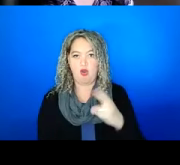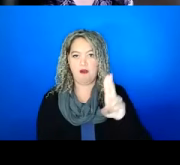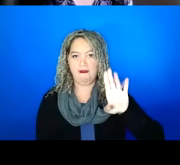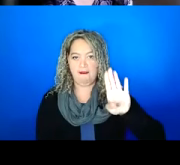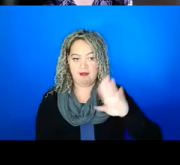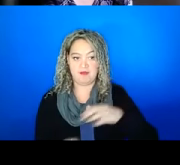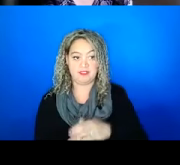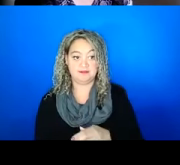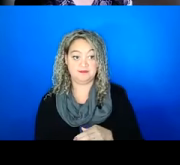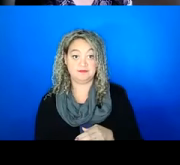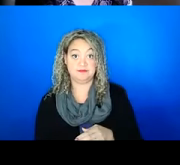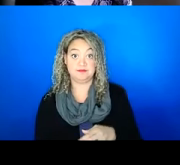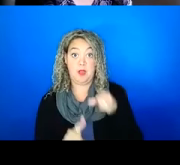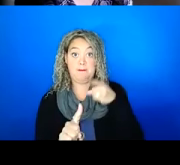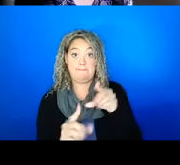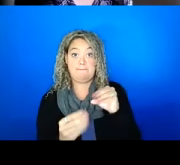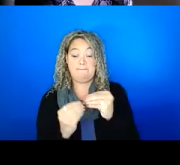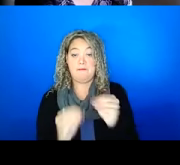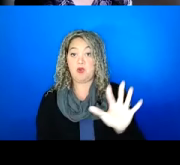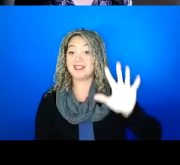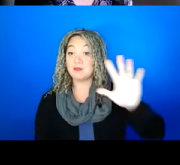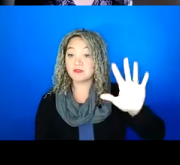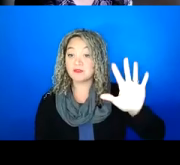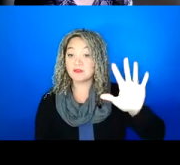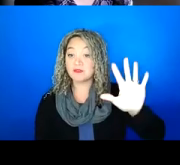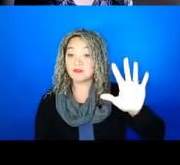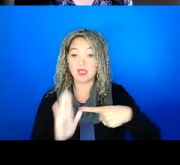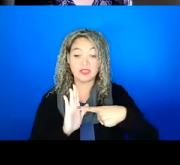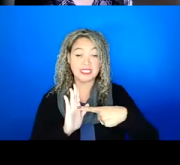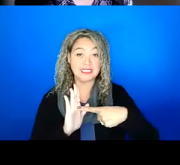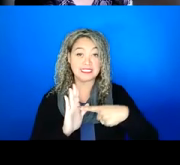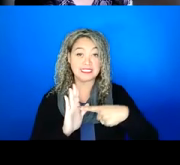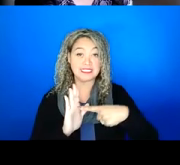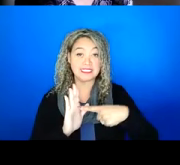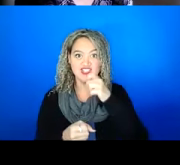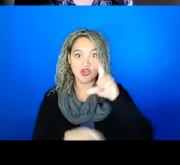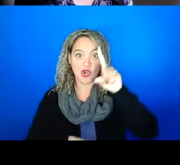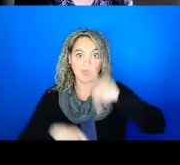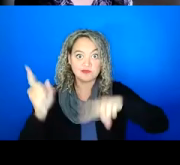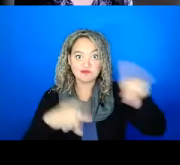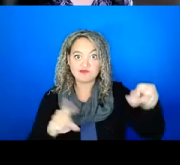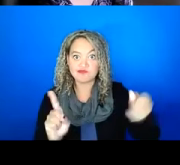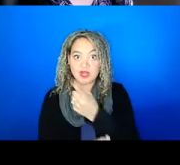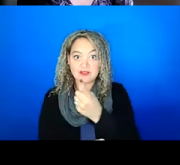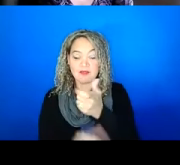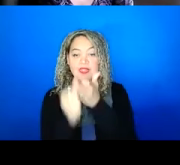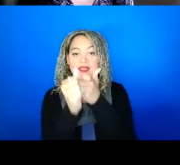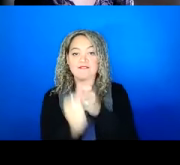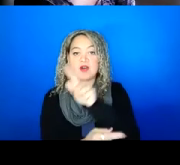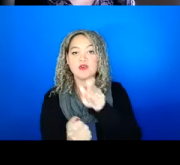finally, point 5, these locations are not randomly distributed. They follow a specific plan